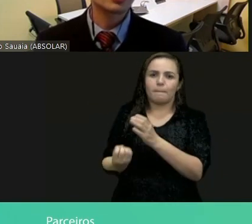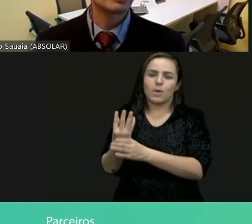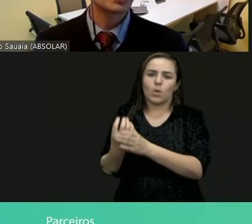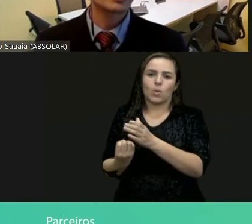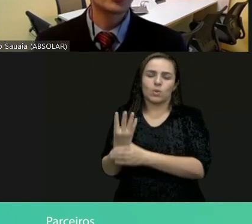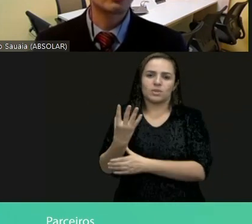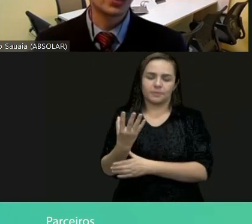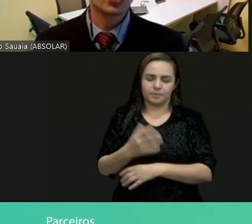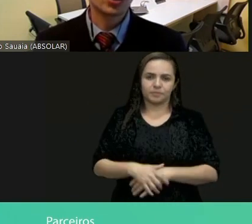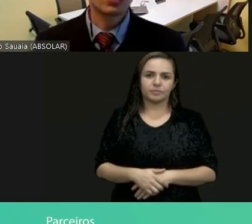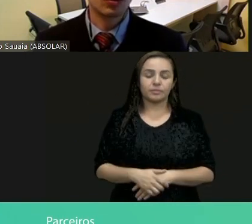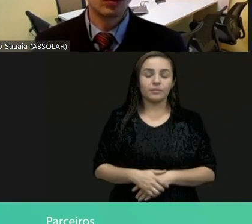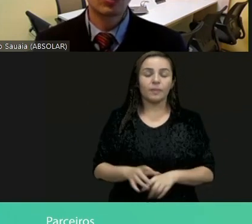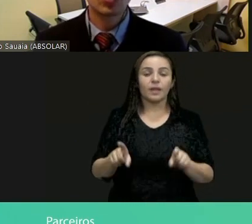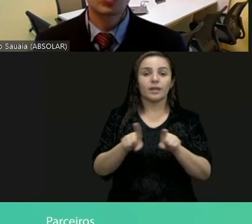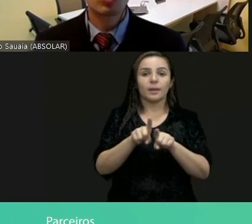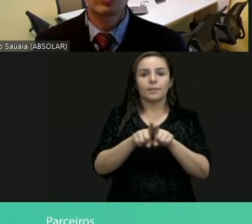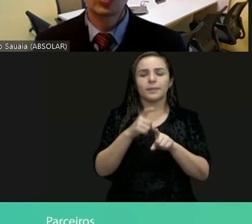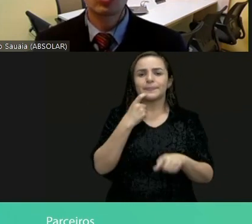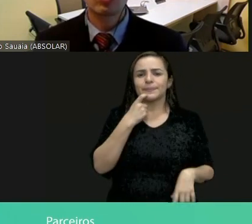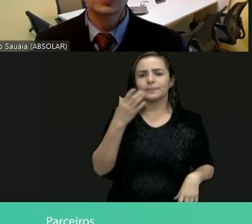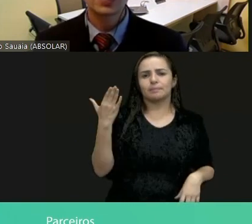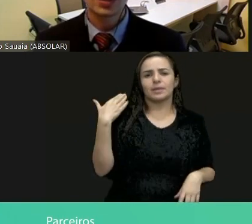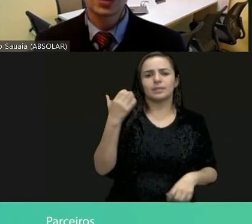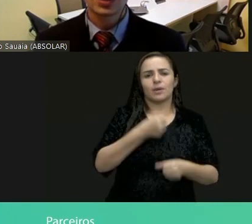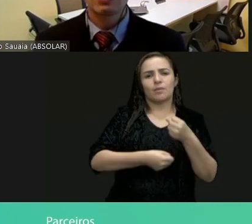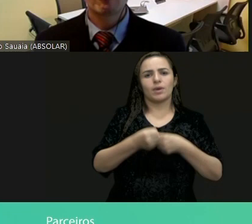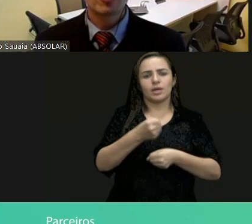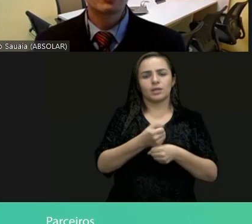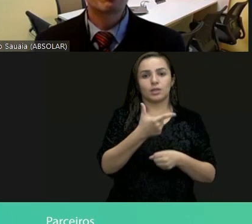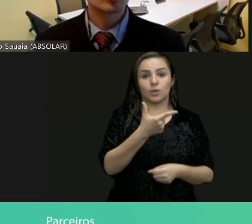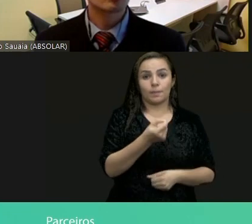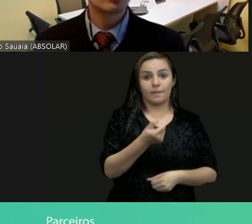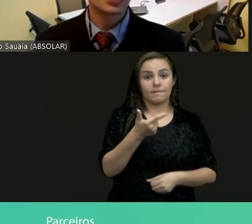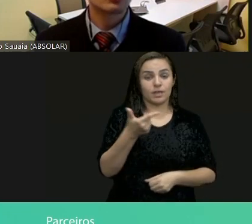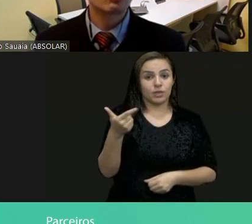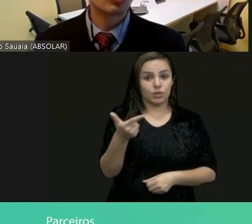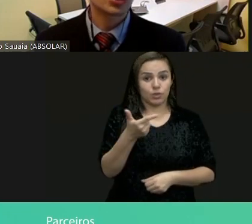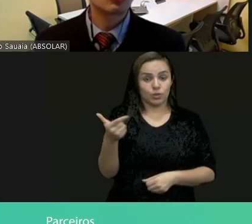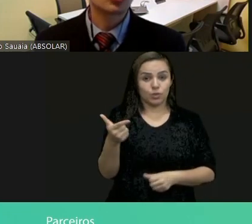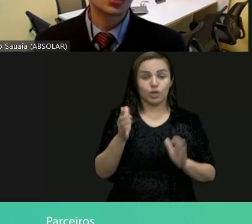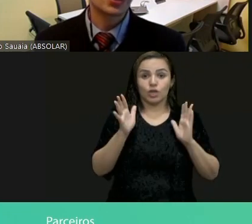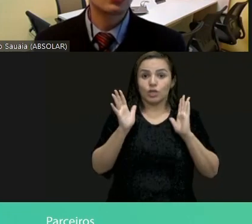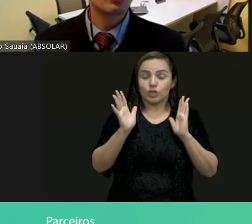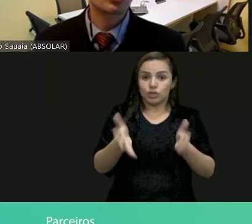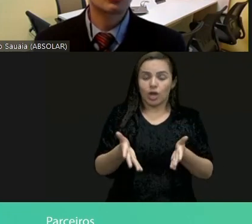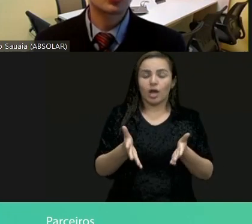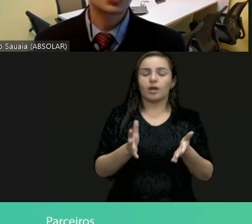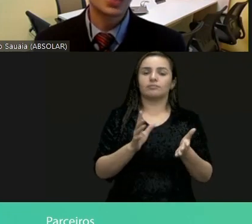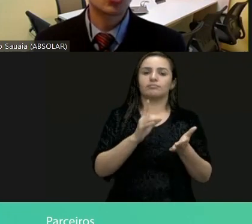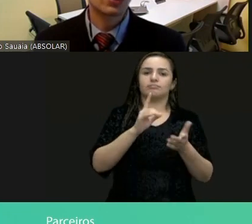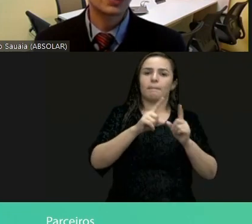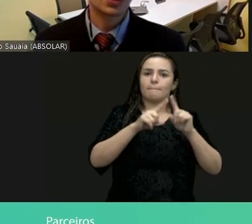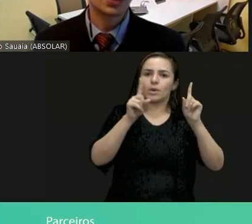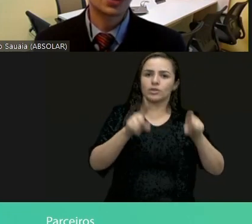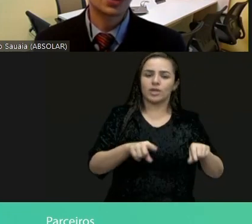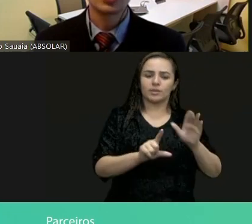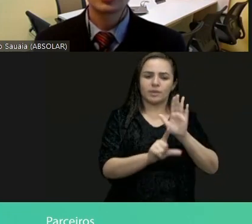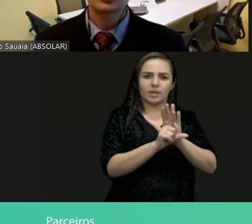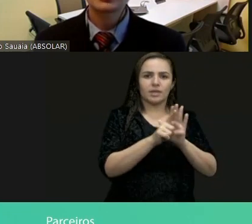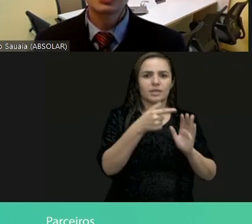Now it's important to say that recently, in 2022, there's been a